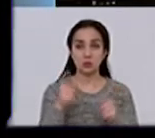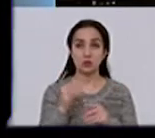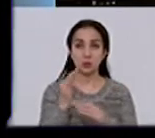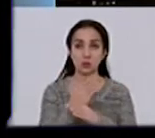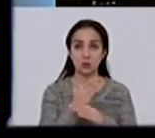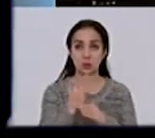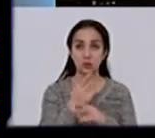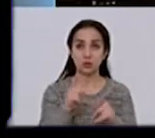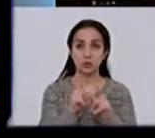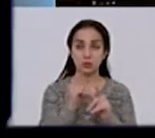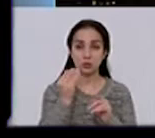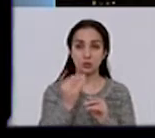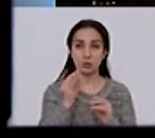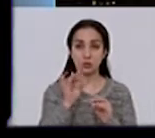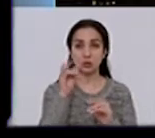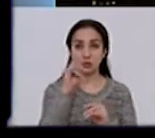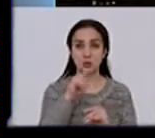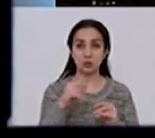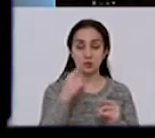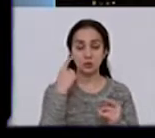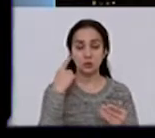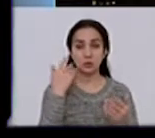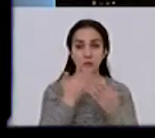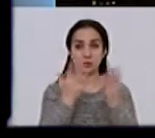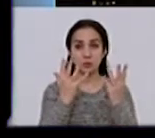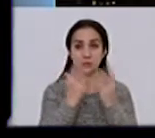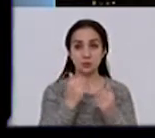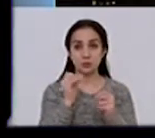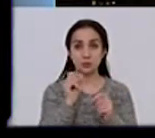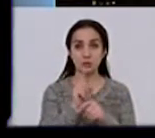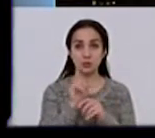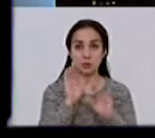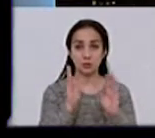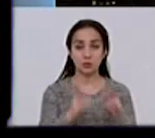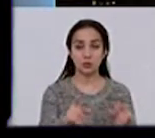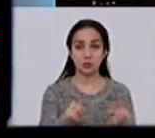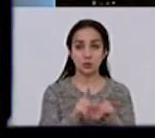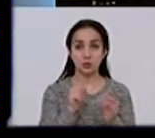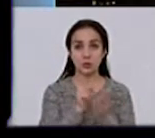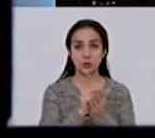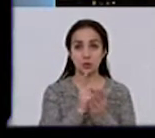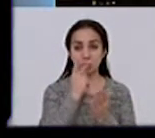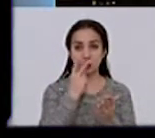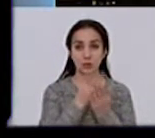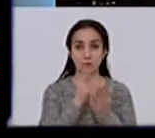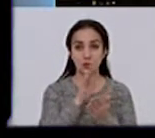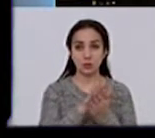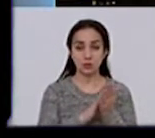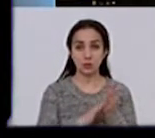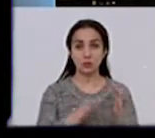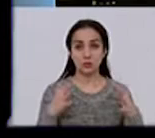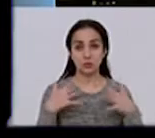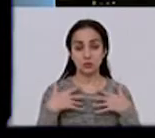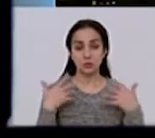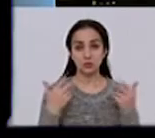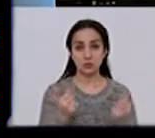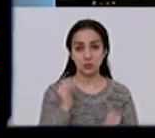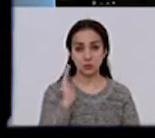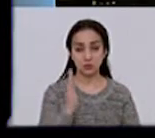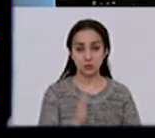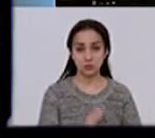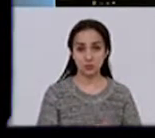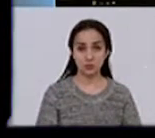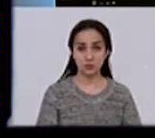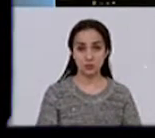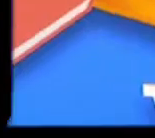ajratib, ushbu integralni taqribiy hisoblash topshiriladi. Darslarimizni kuzatishda davom eting, sog' omon